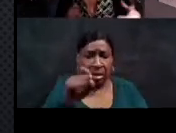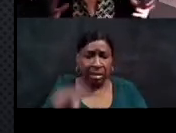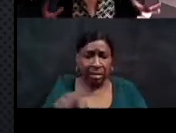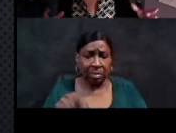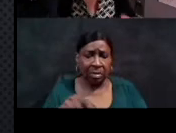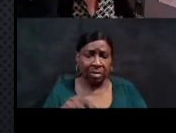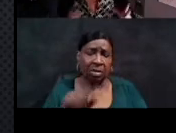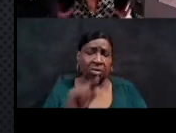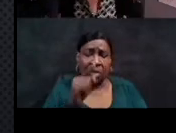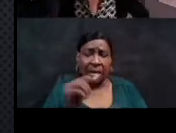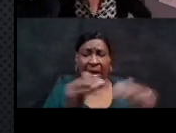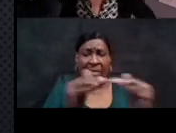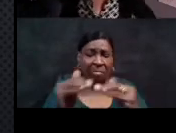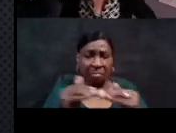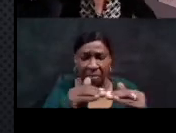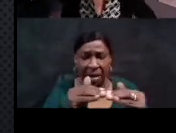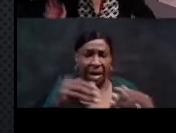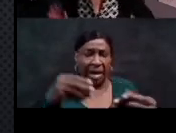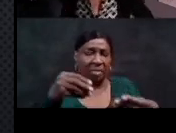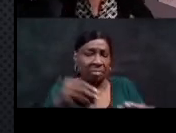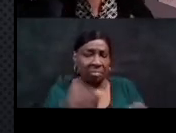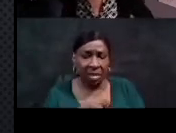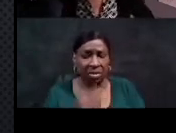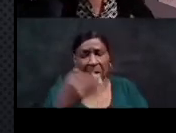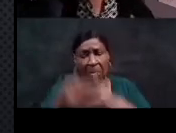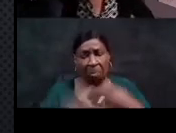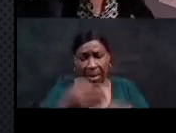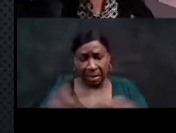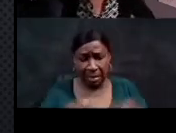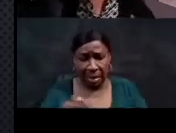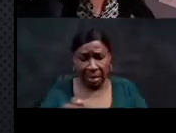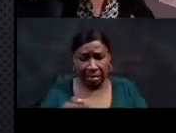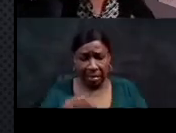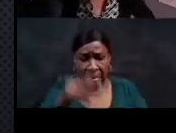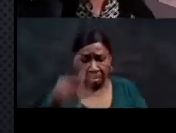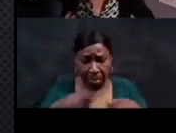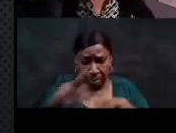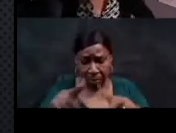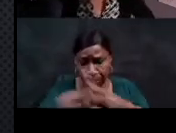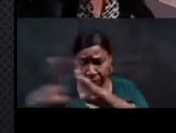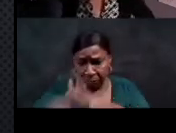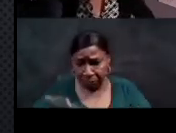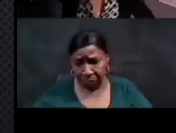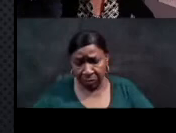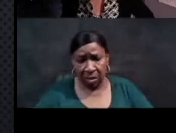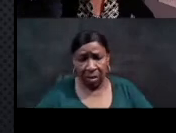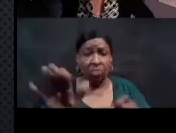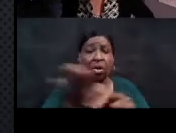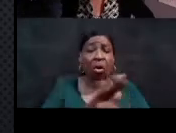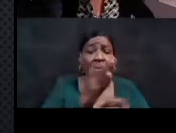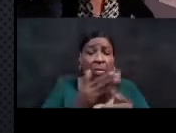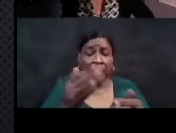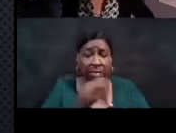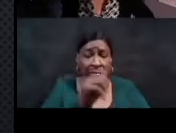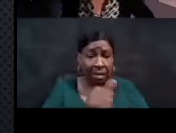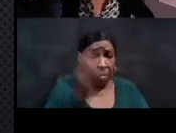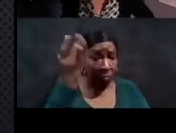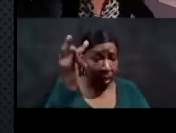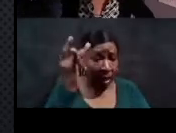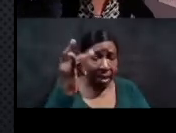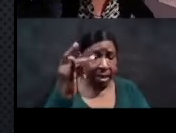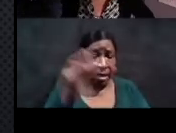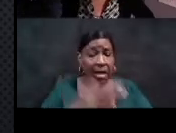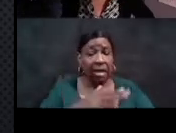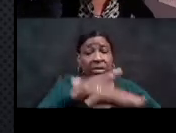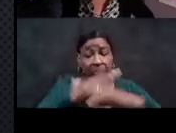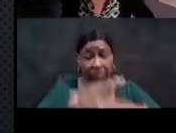and fair, efficient, processing of asylum claims. The whole thing was set up to exclude and